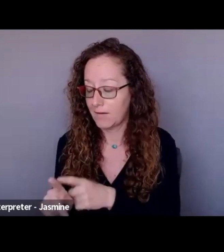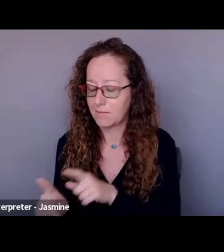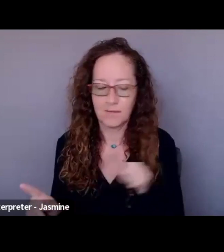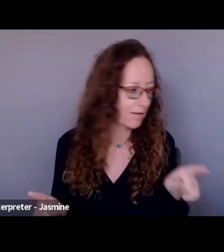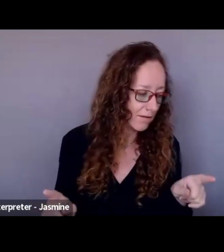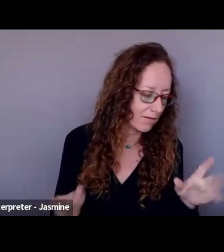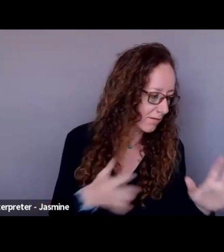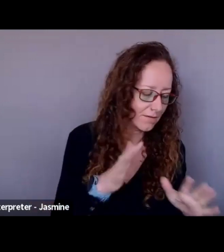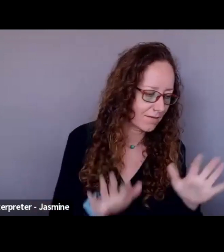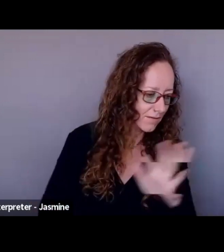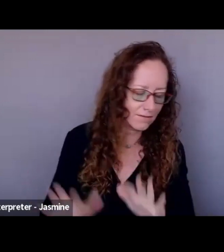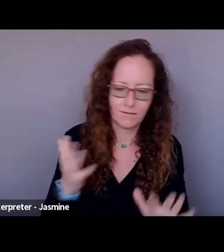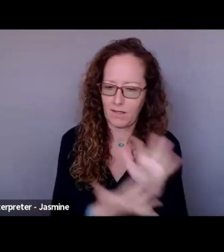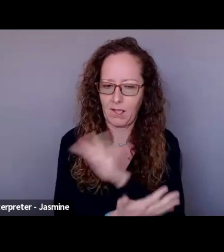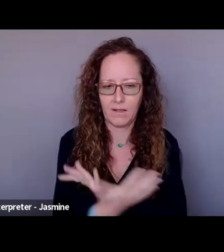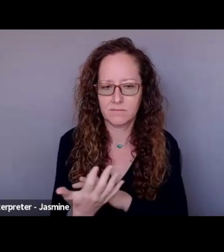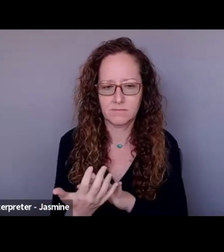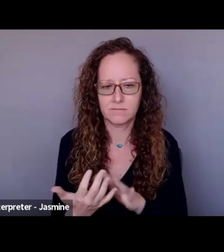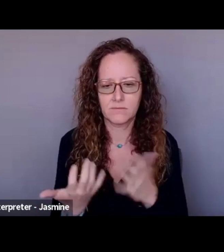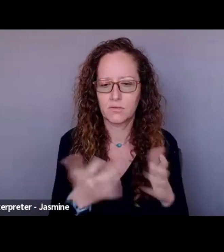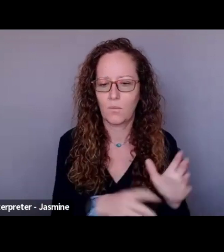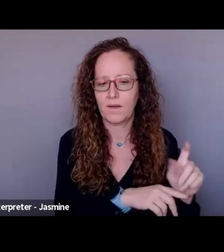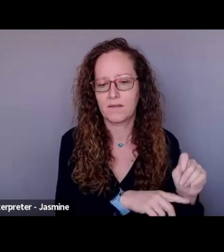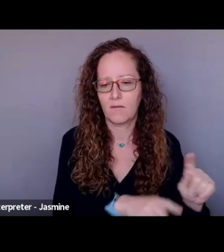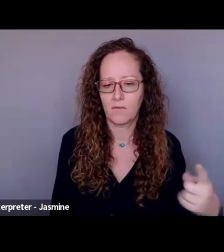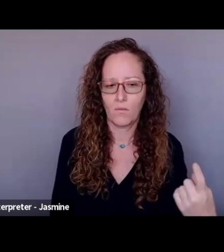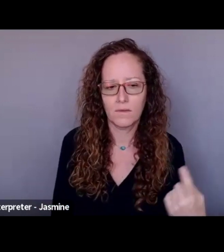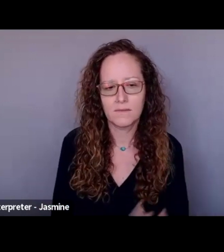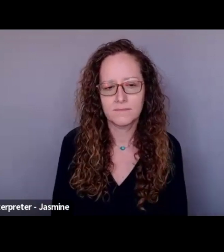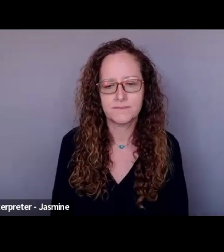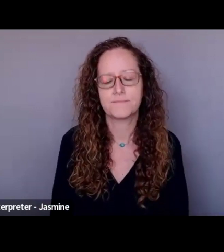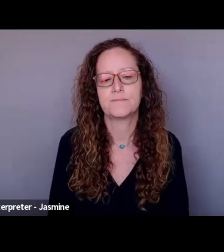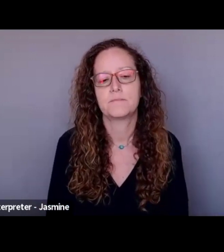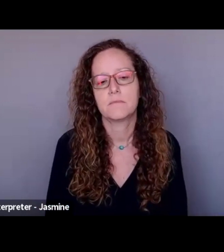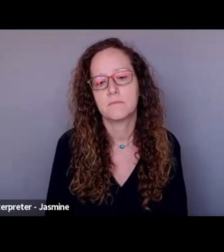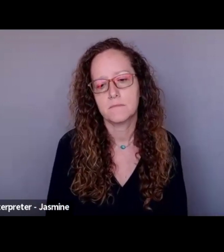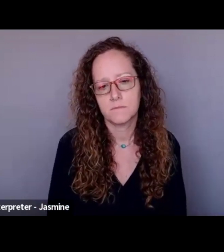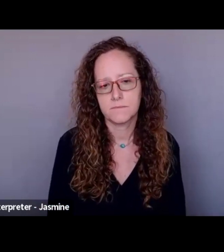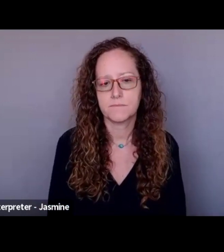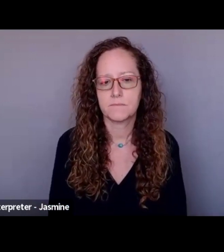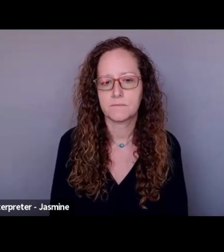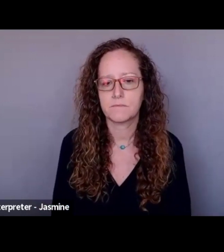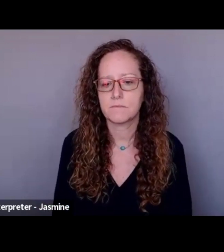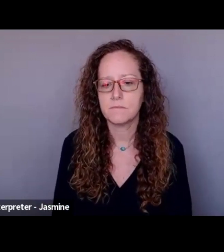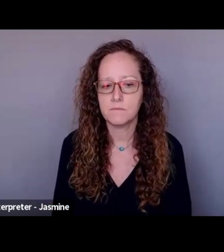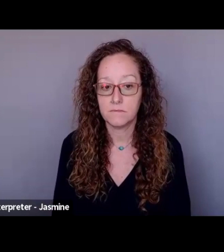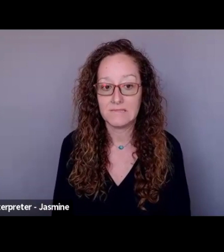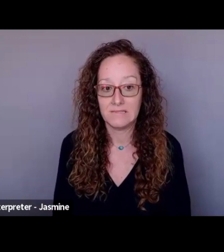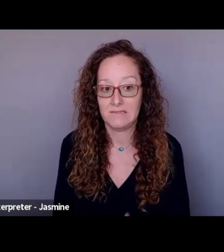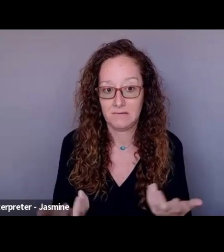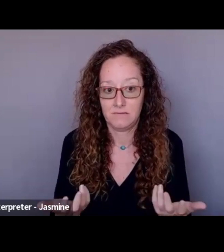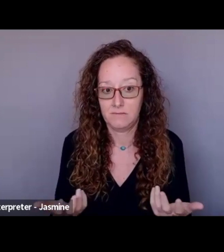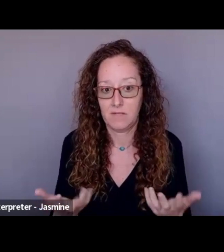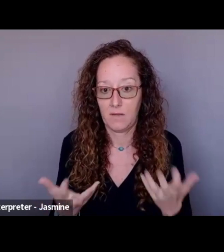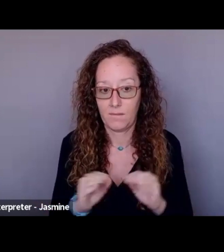one that pretty much consults and just want to come in and give you some ideas and leave. So really want to